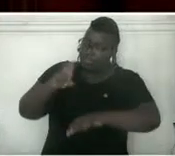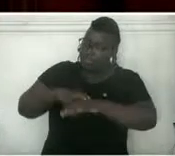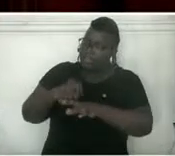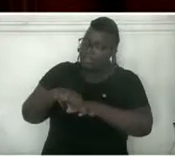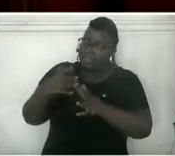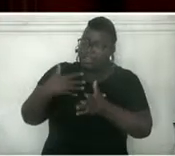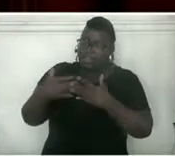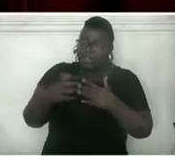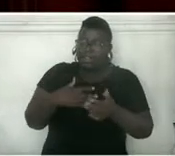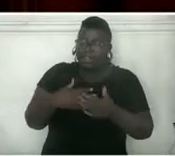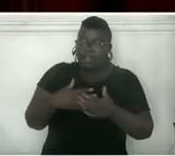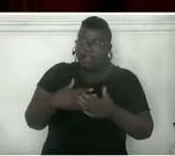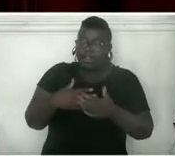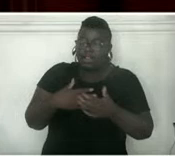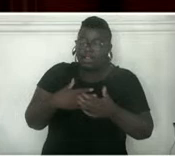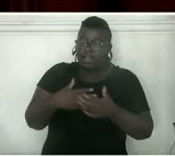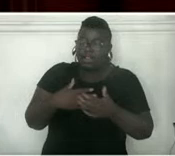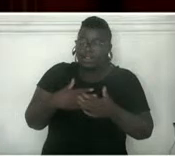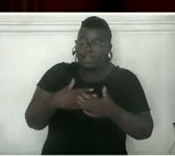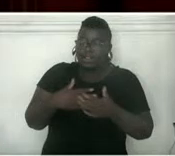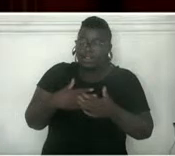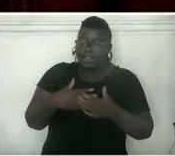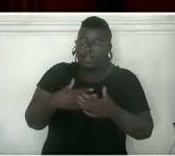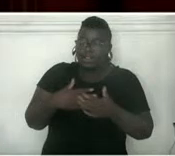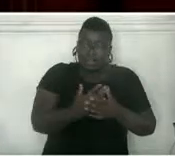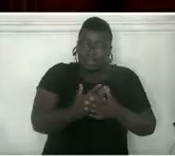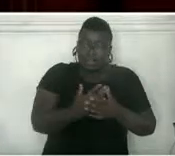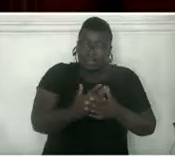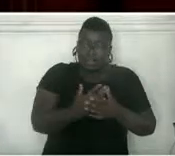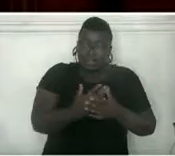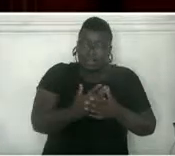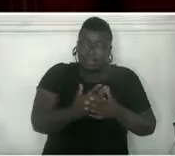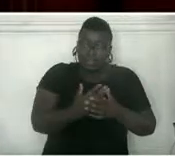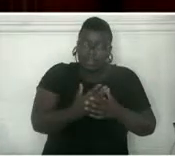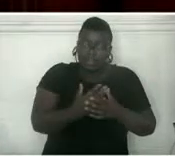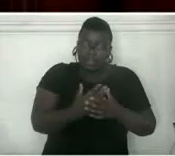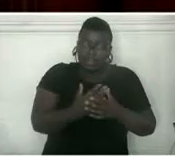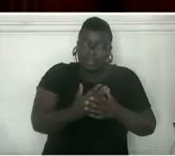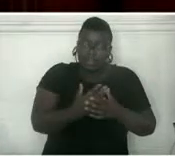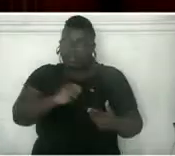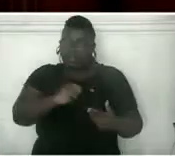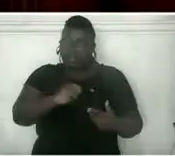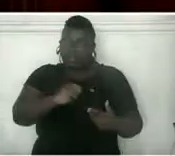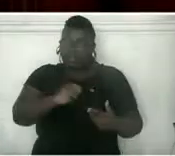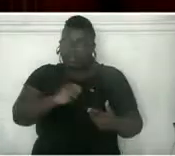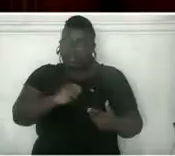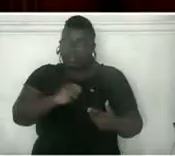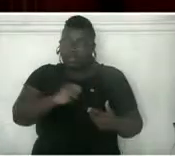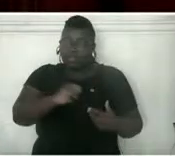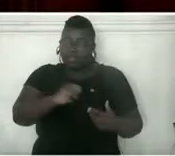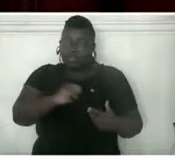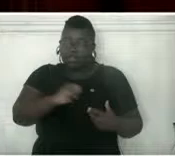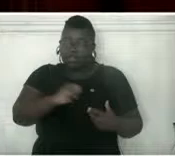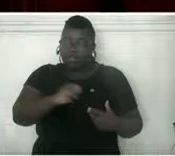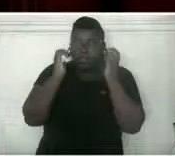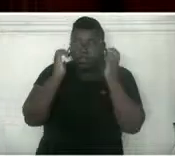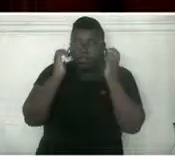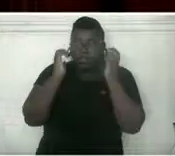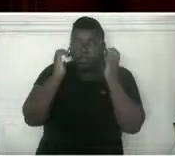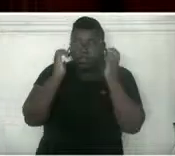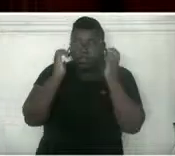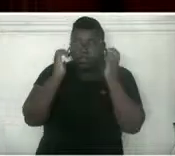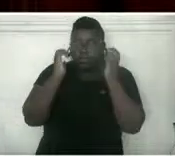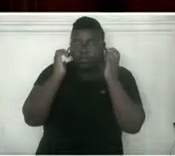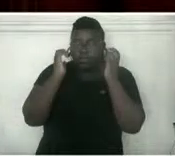ezimotweni akhiwe lapha KwaZulu Natal. Lokhu kuzosinikezela amathuba